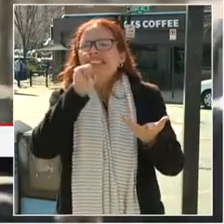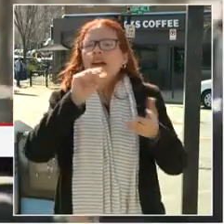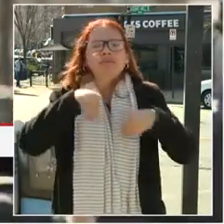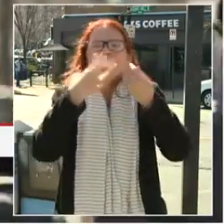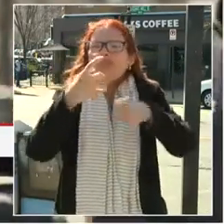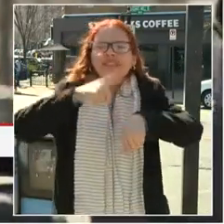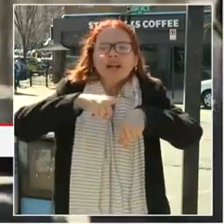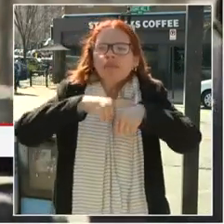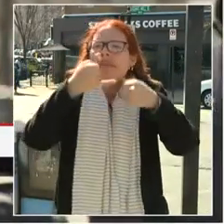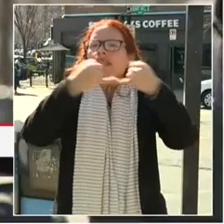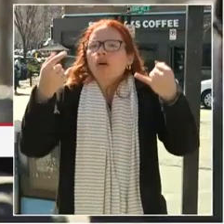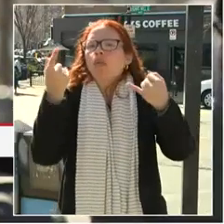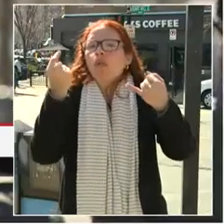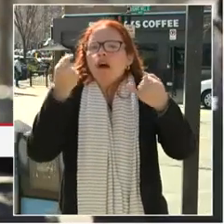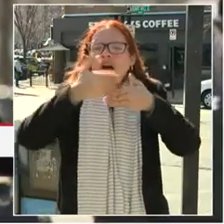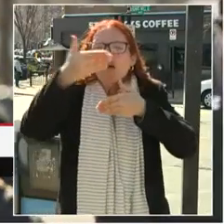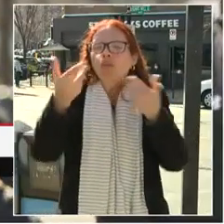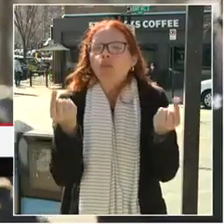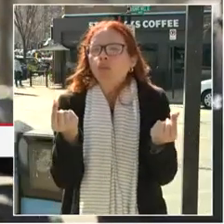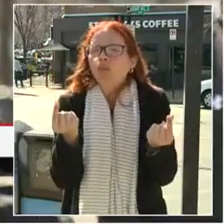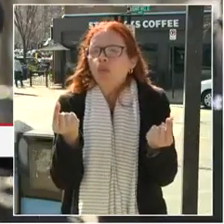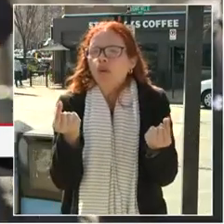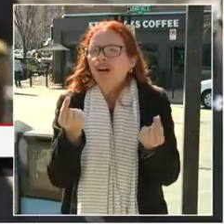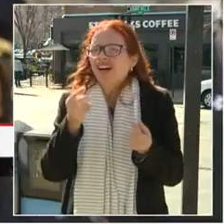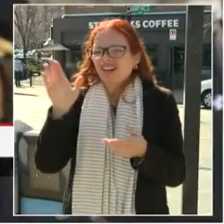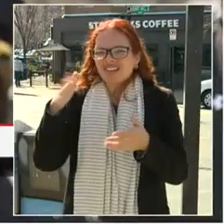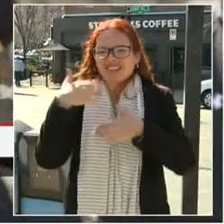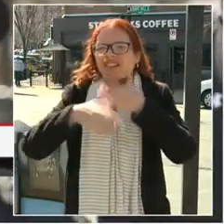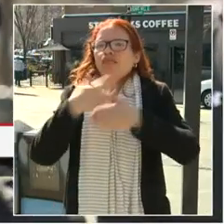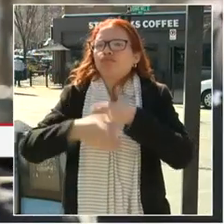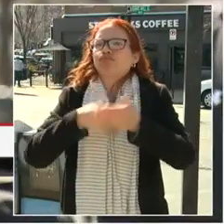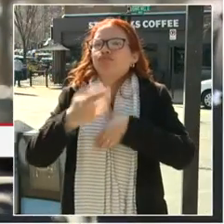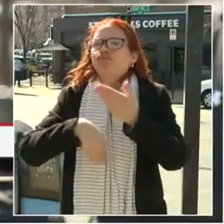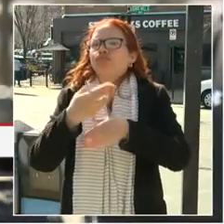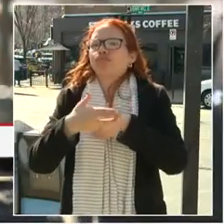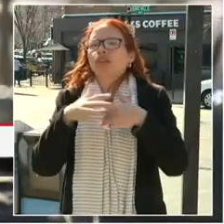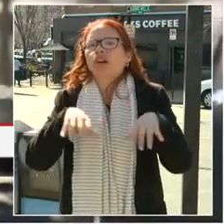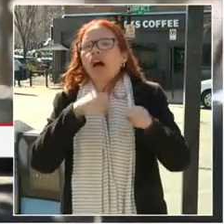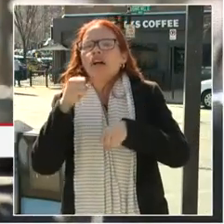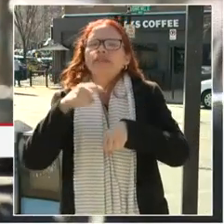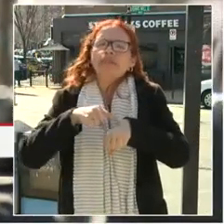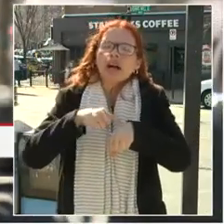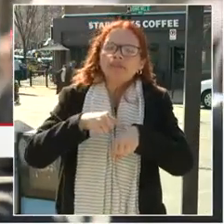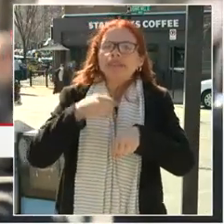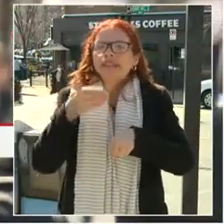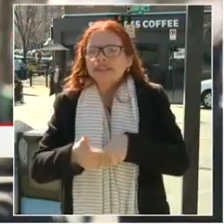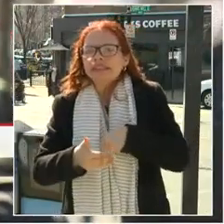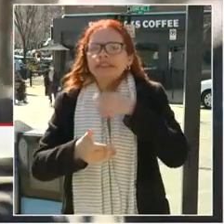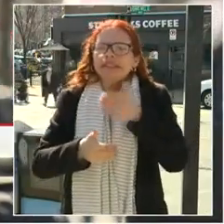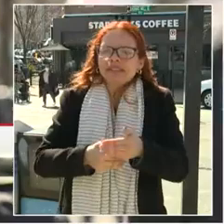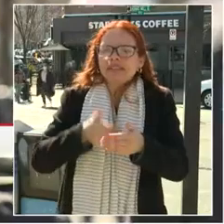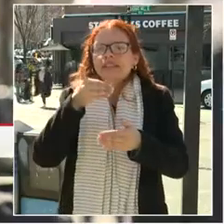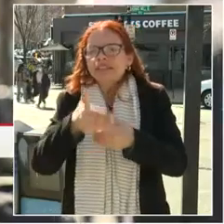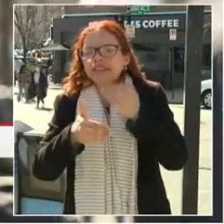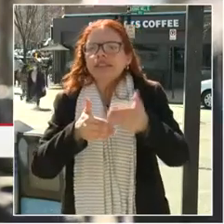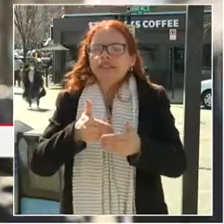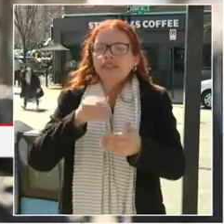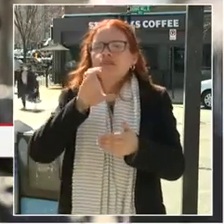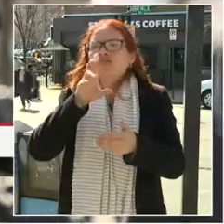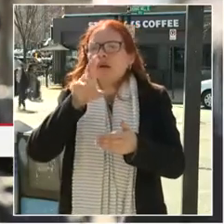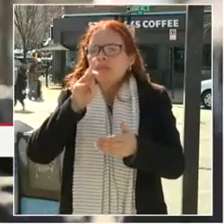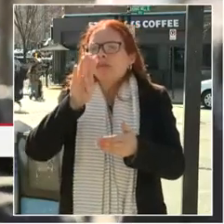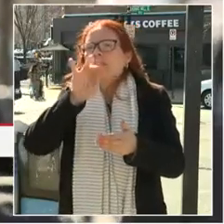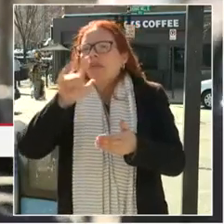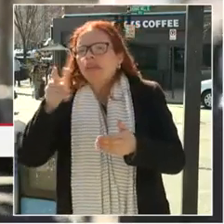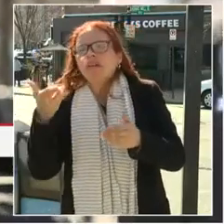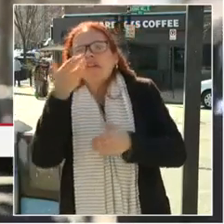says nothing's going to happen fast. This is going to take time before we get another crime bill before Congress. Well,